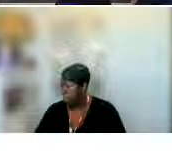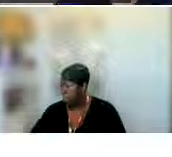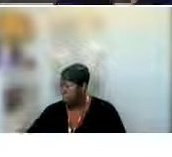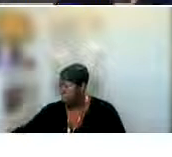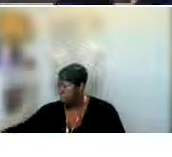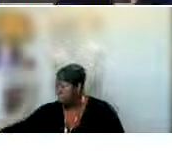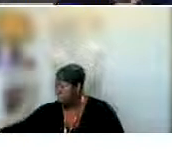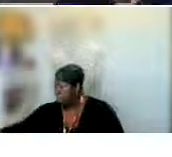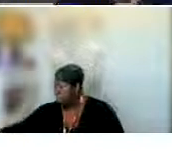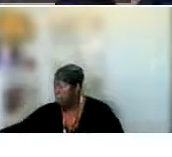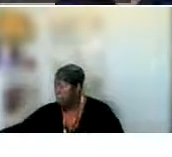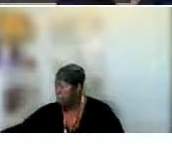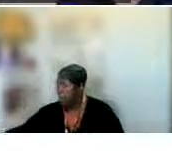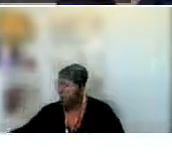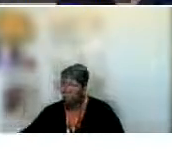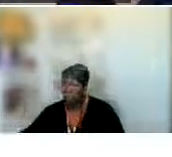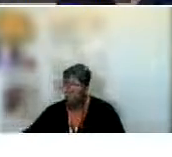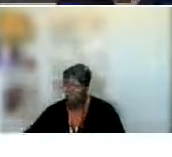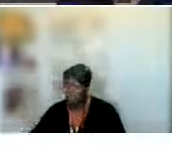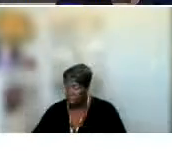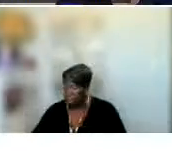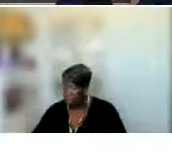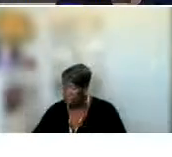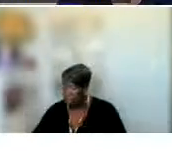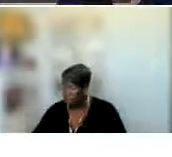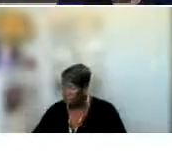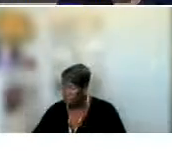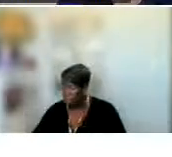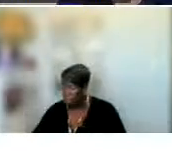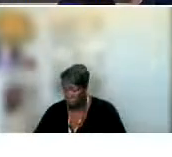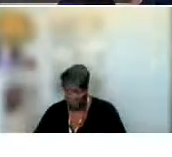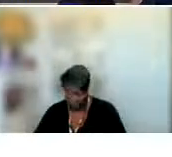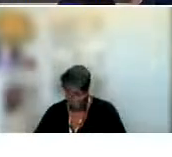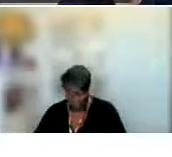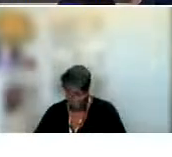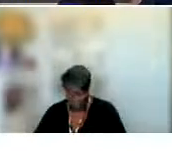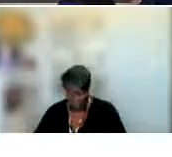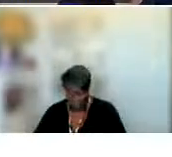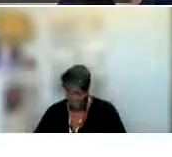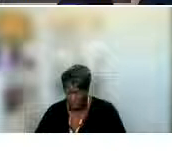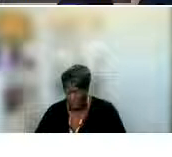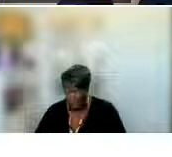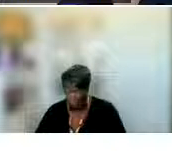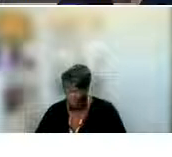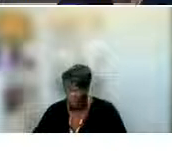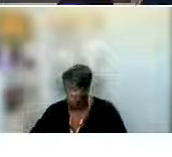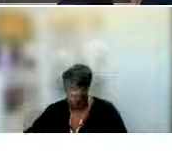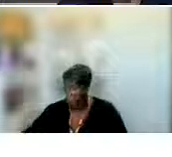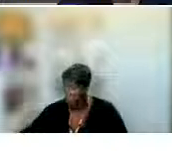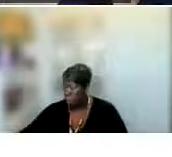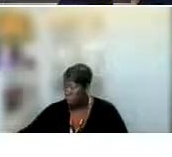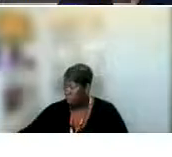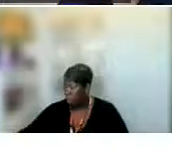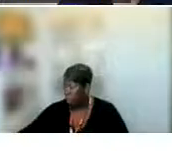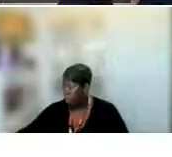2023. The date is to be determined at our next board meeting on October 27th. That's when, but it will be the